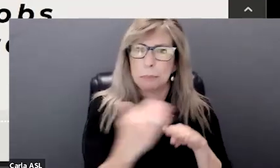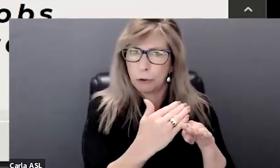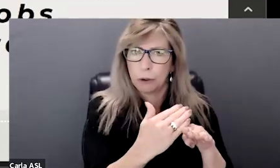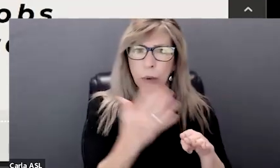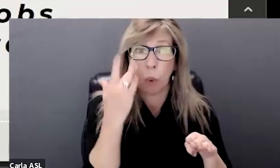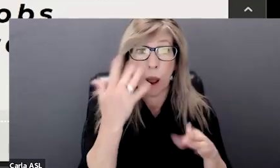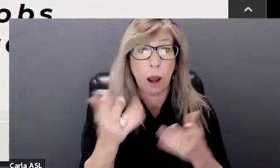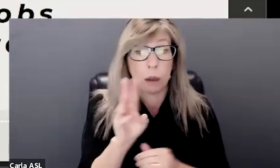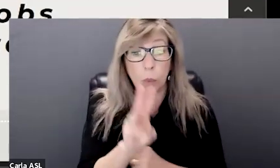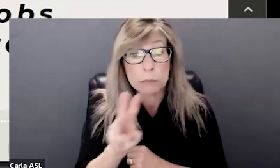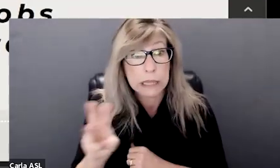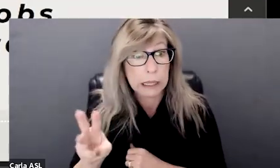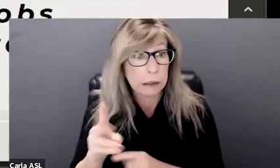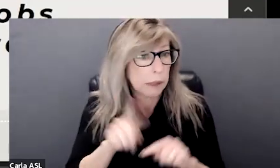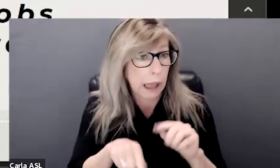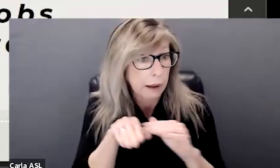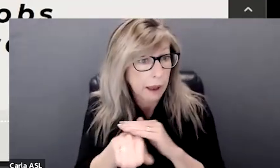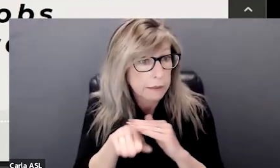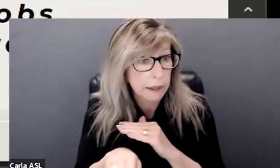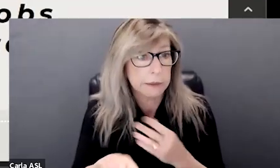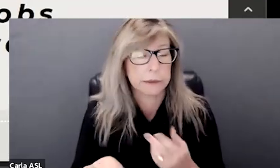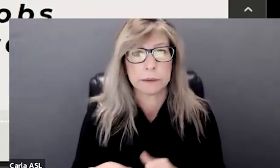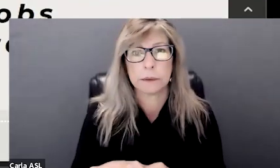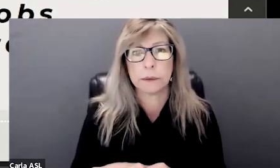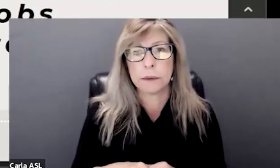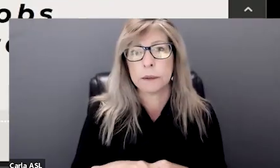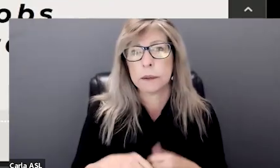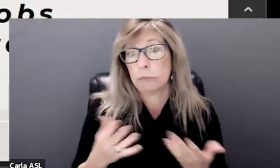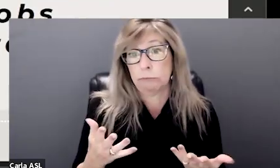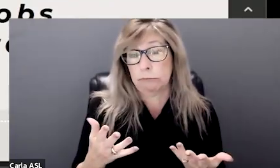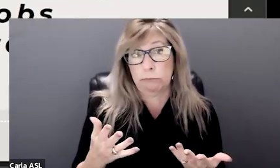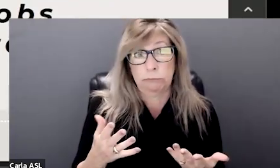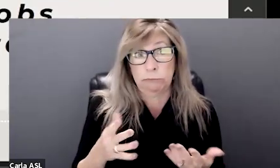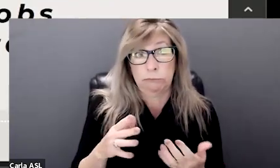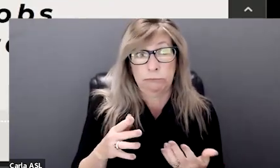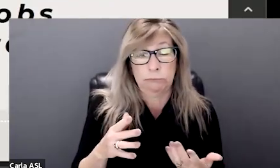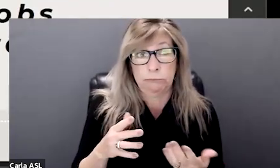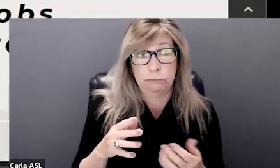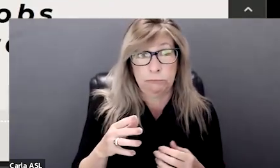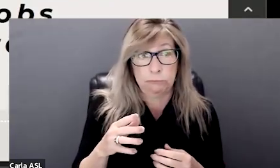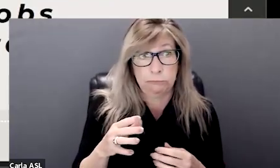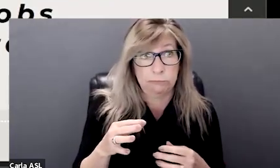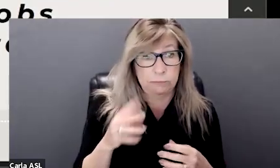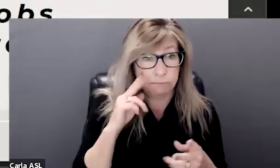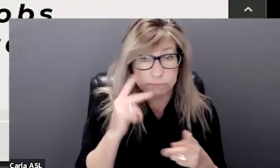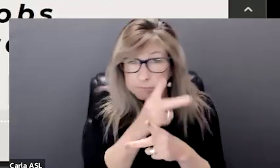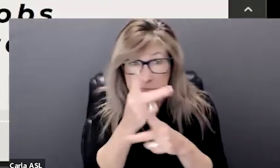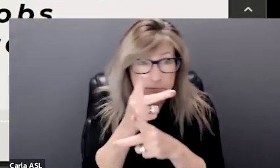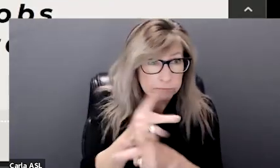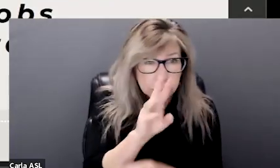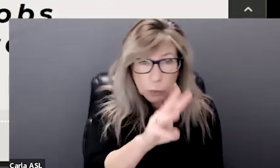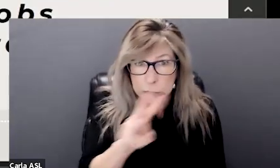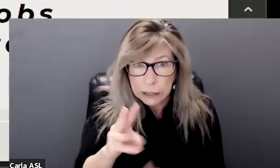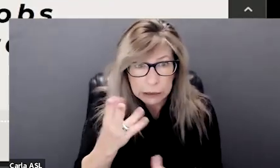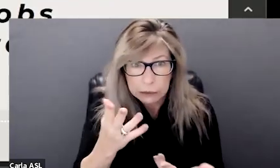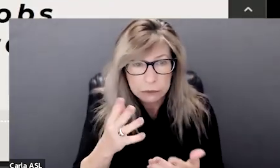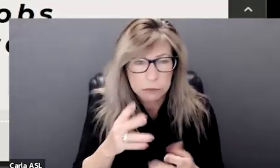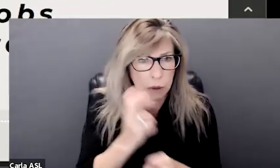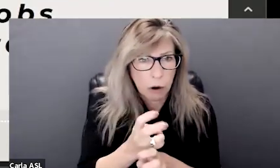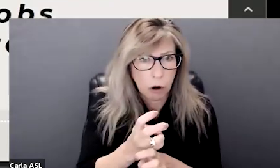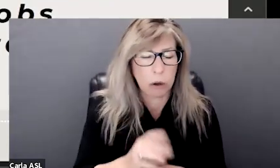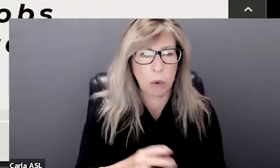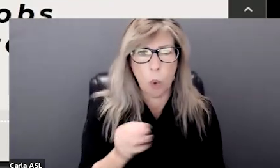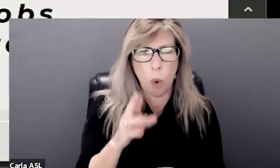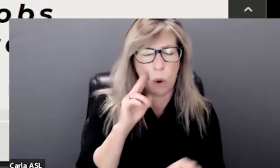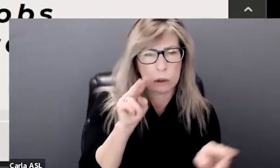as, for example, being able to navigate. If someone cannot view the details on the website,